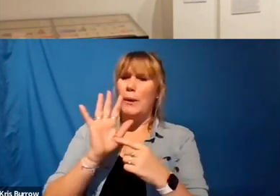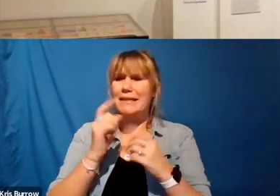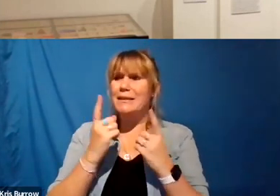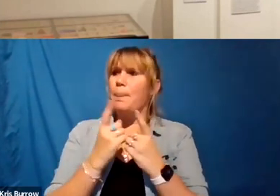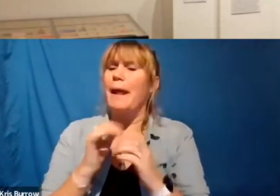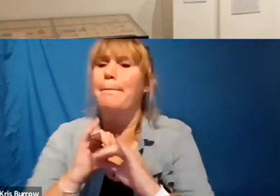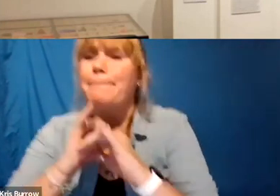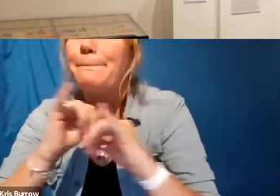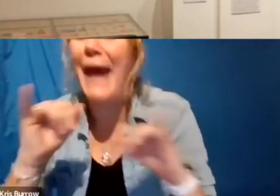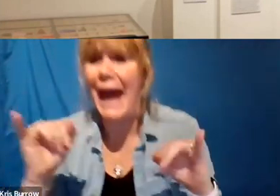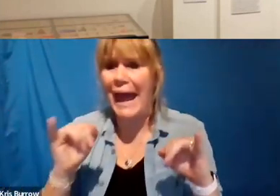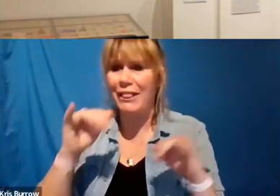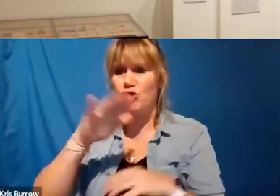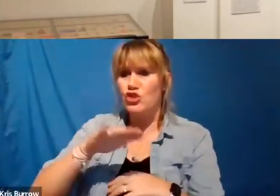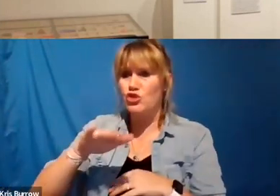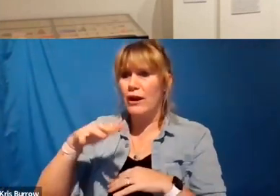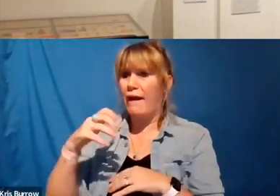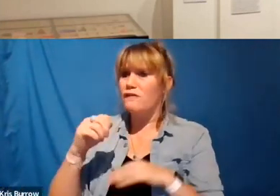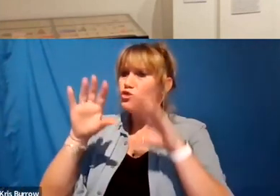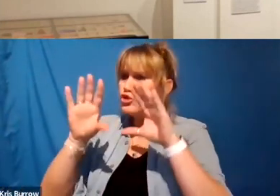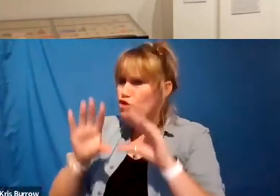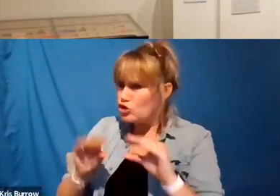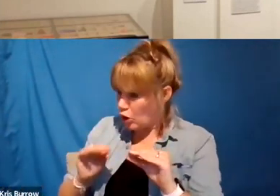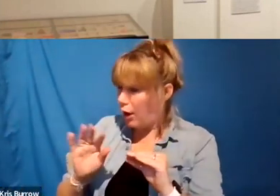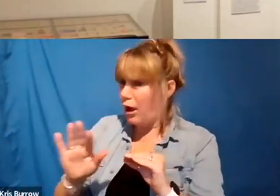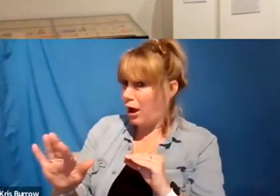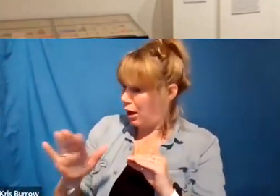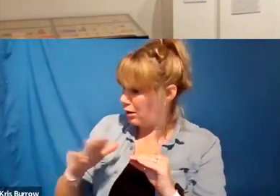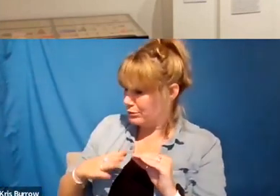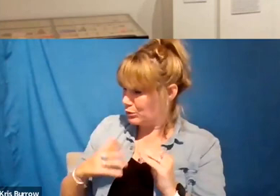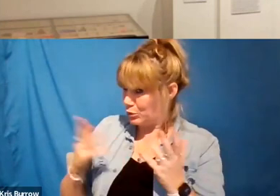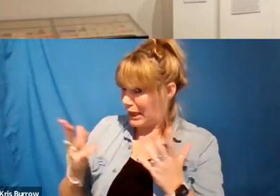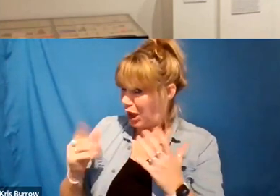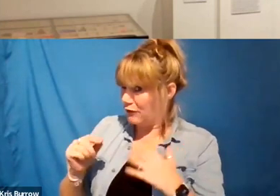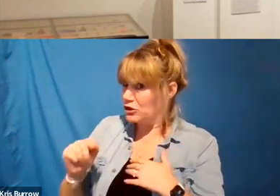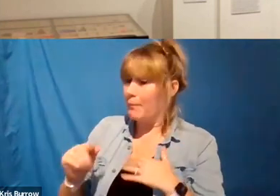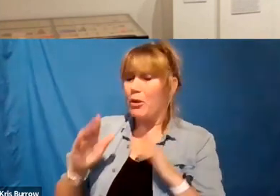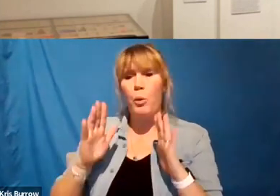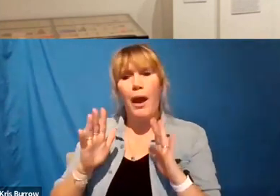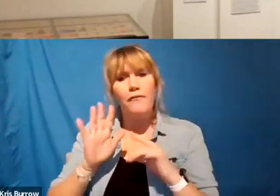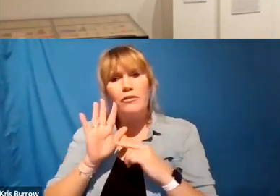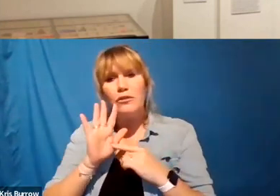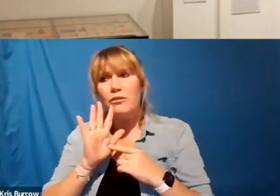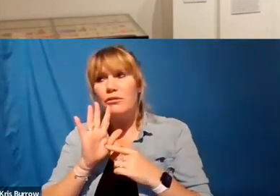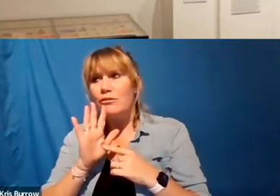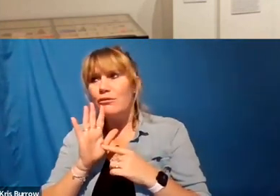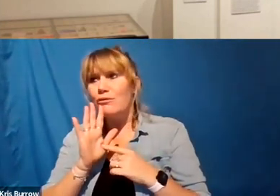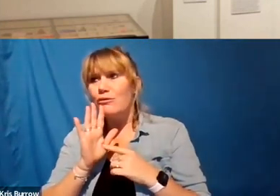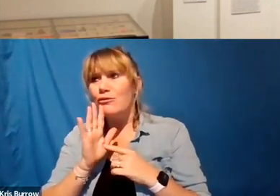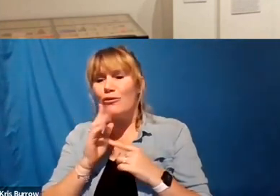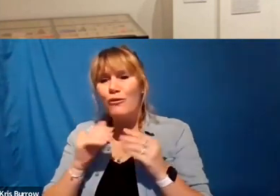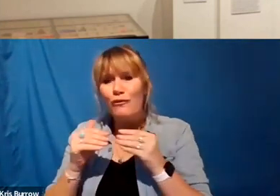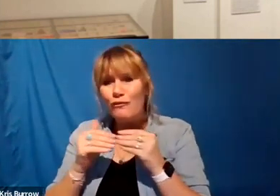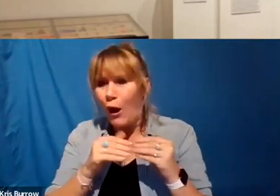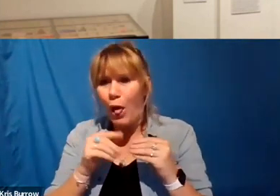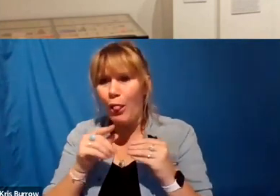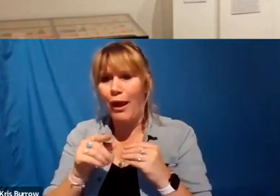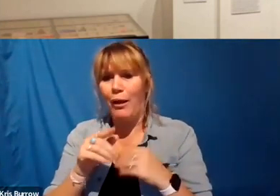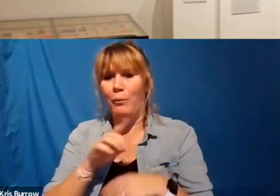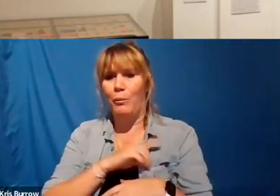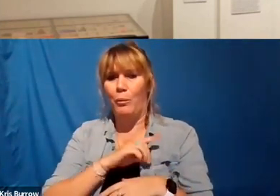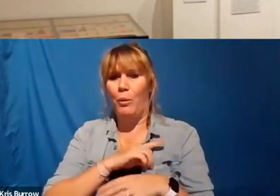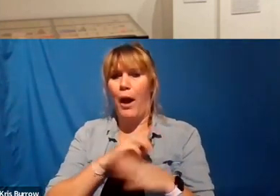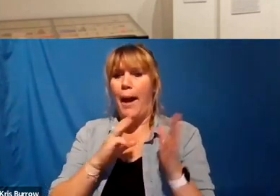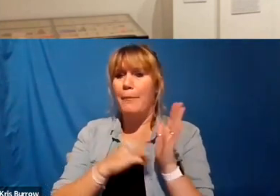have to be encouraged out of, but they don't need to be seen this way because many of us experience our monotropism as